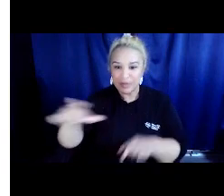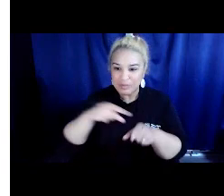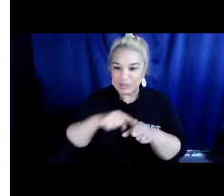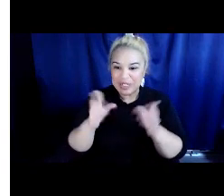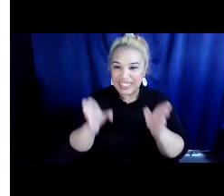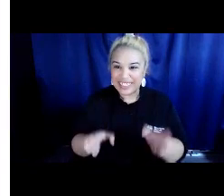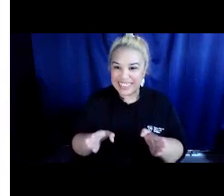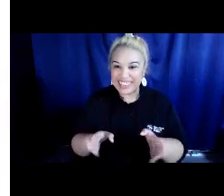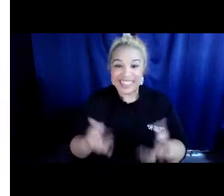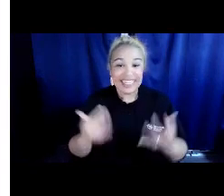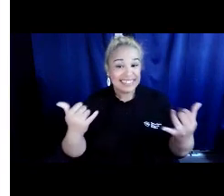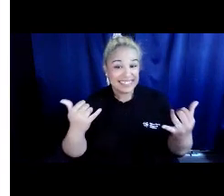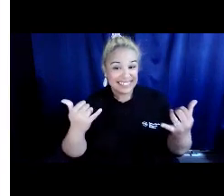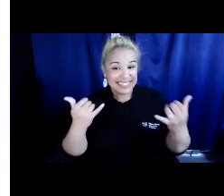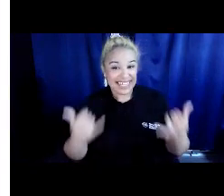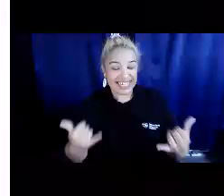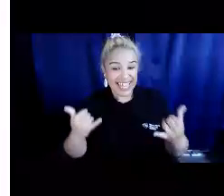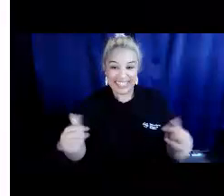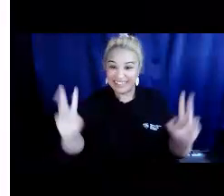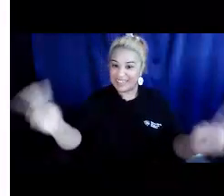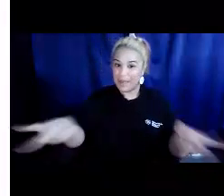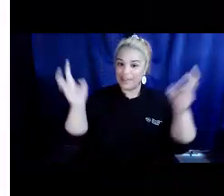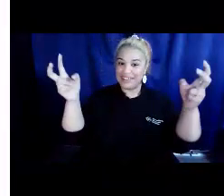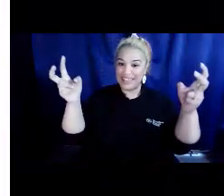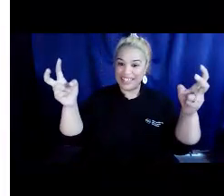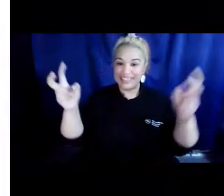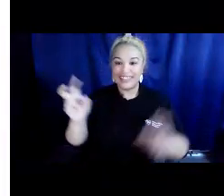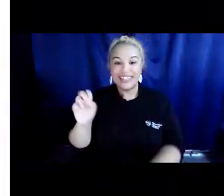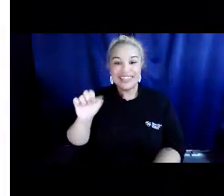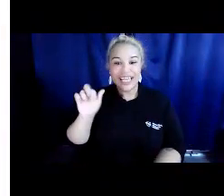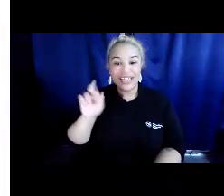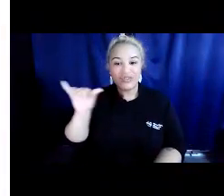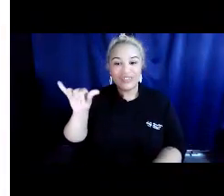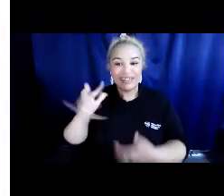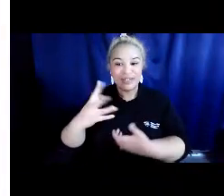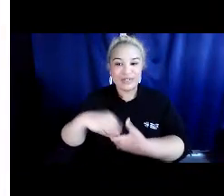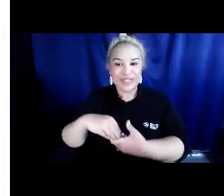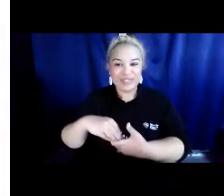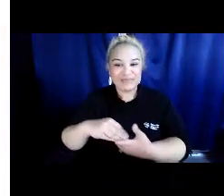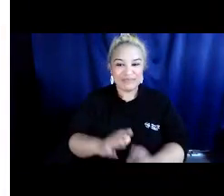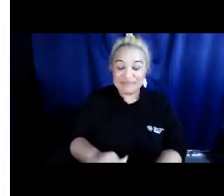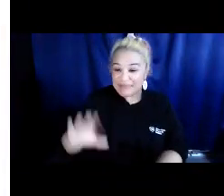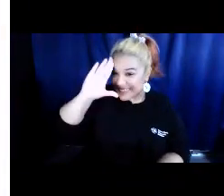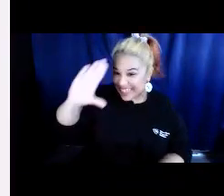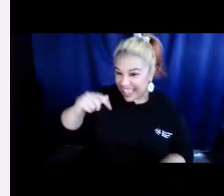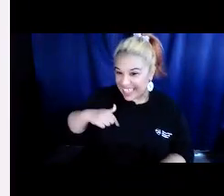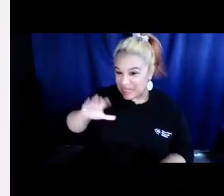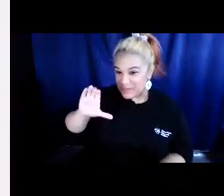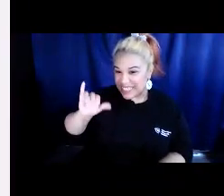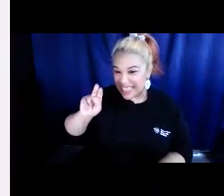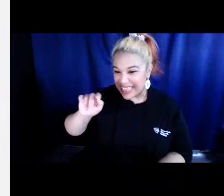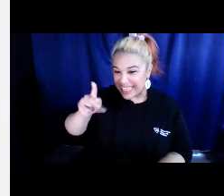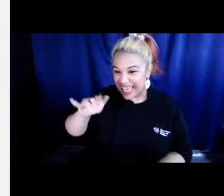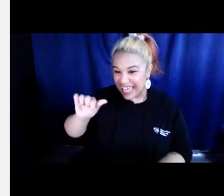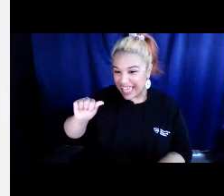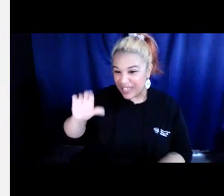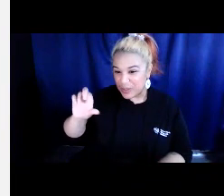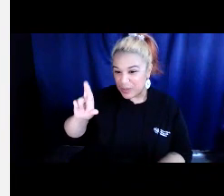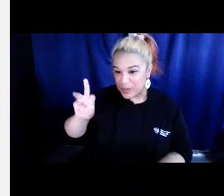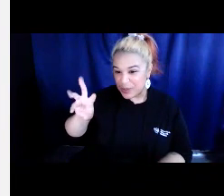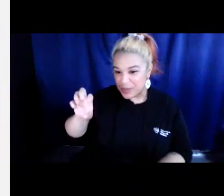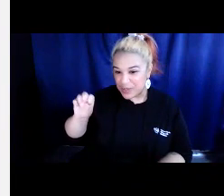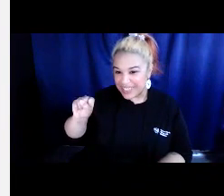And my name is Cynthia L. and I'm the Business Relations Specialist in the Southwest region of Ohio. We plan for accessibility